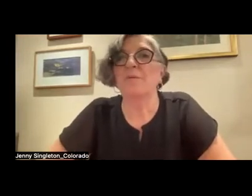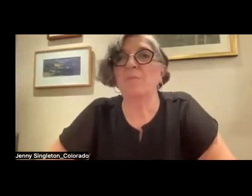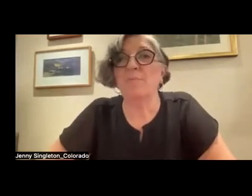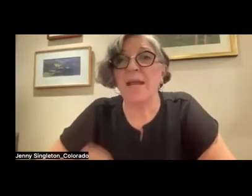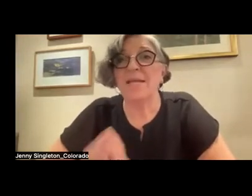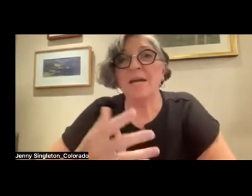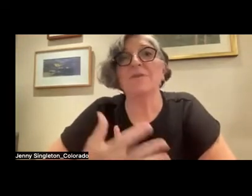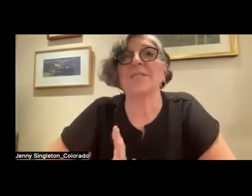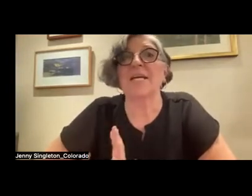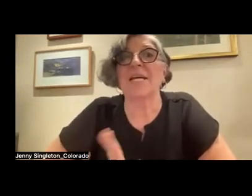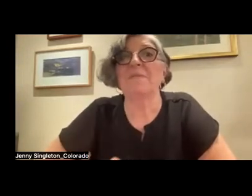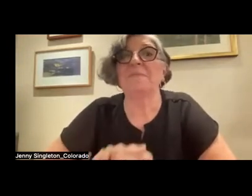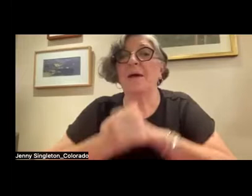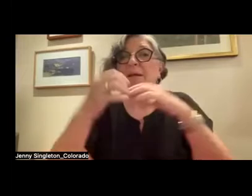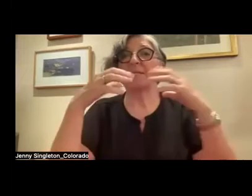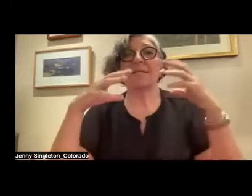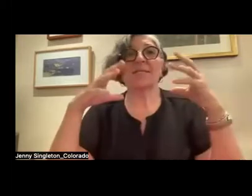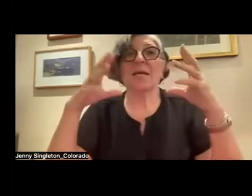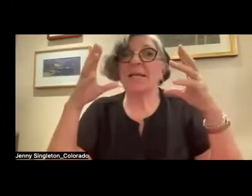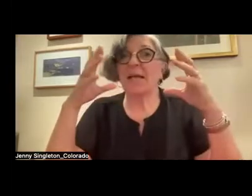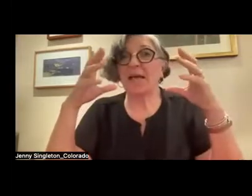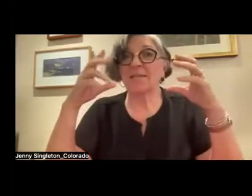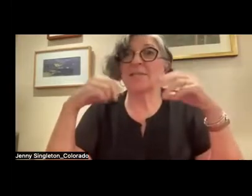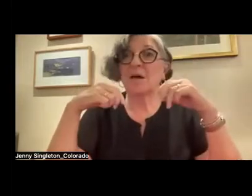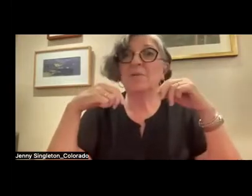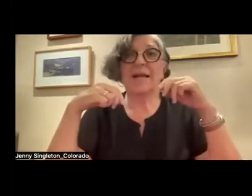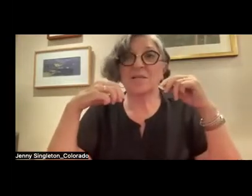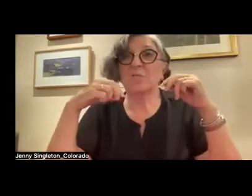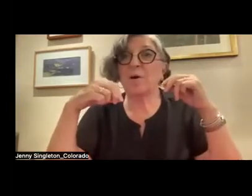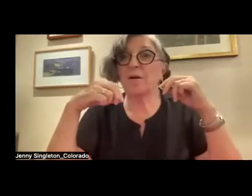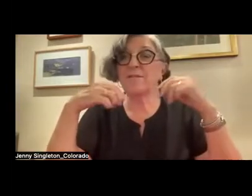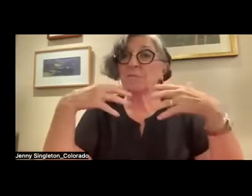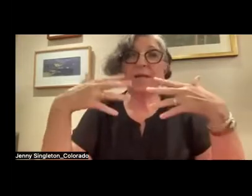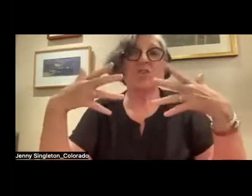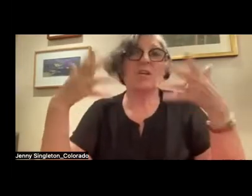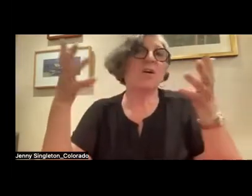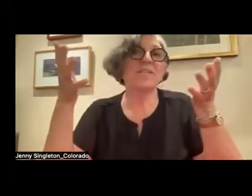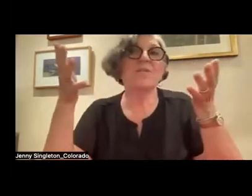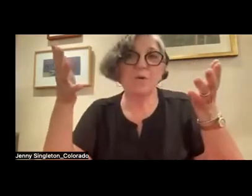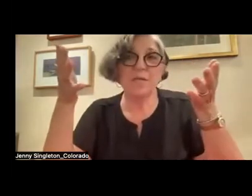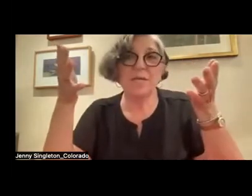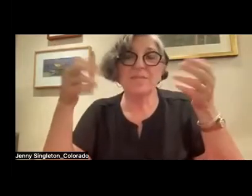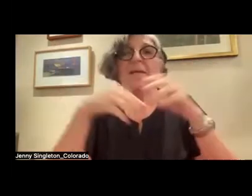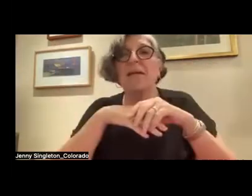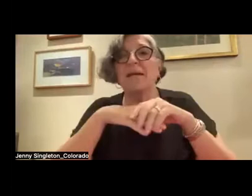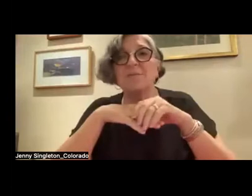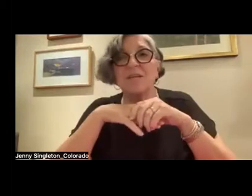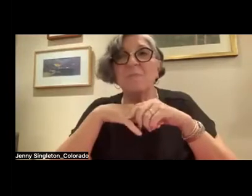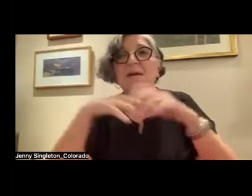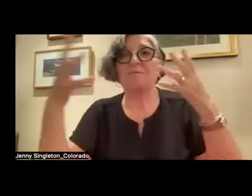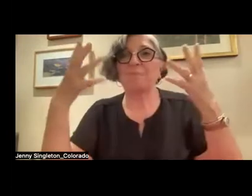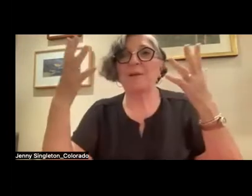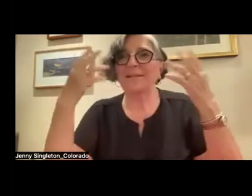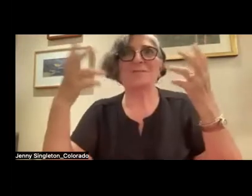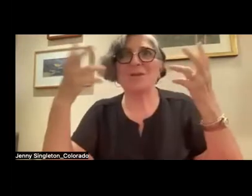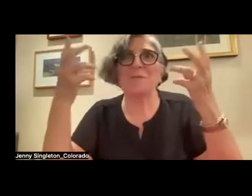So when we break down a sign, a basic sign has sublexical parts, and we actually call these phonemes. And so some